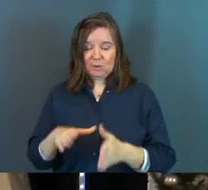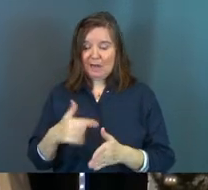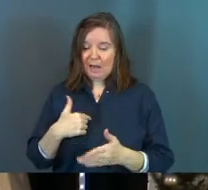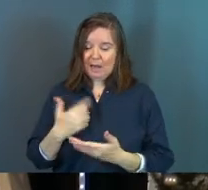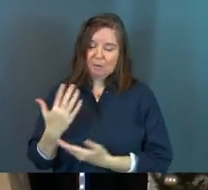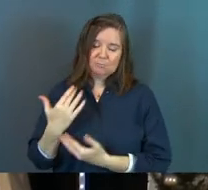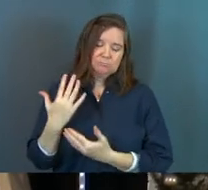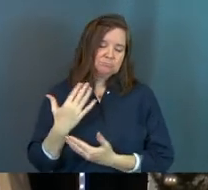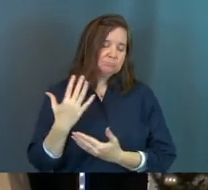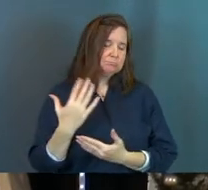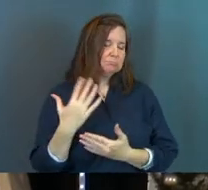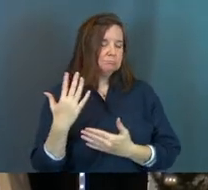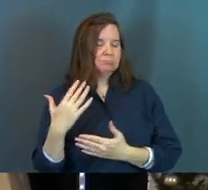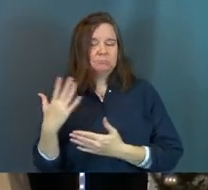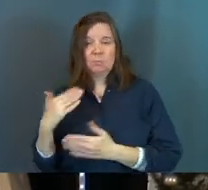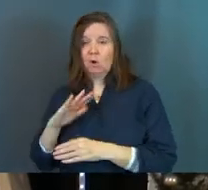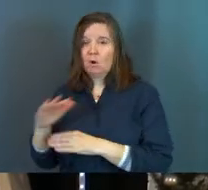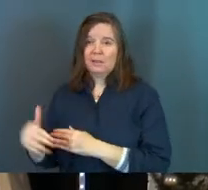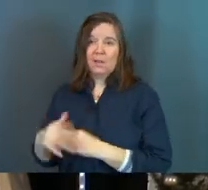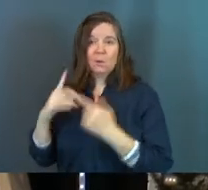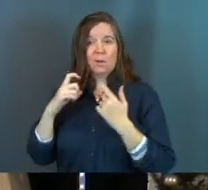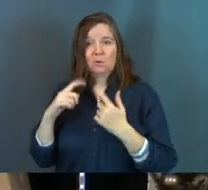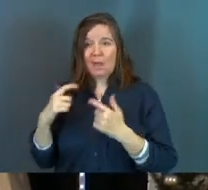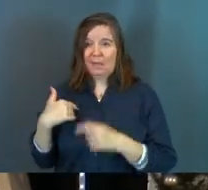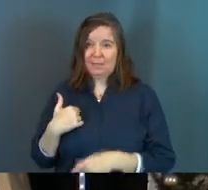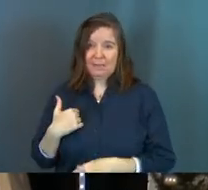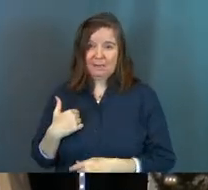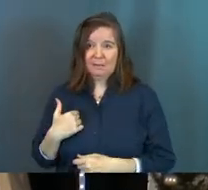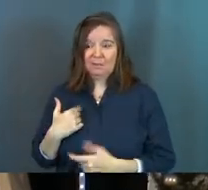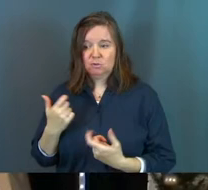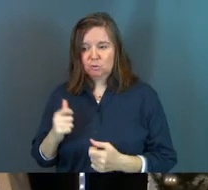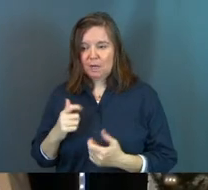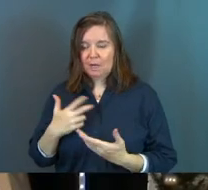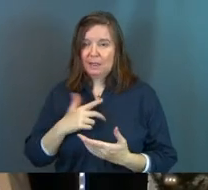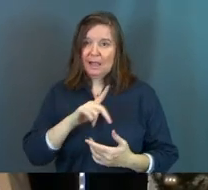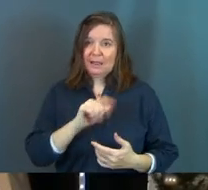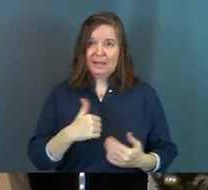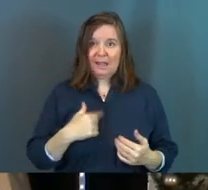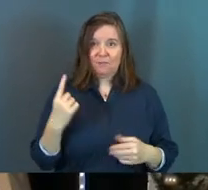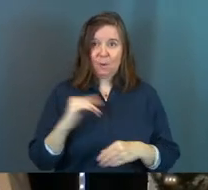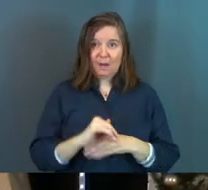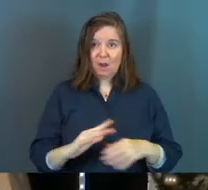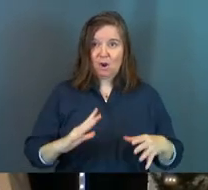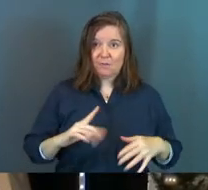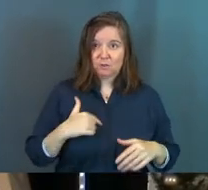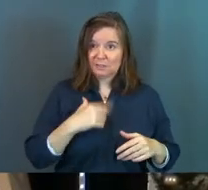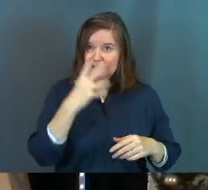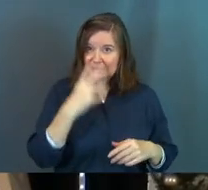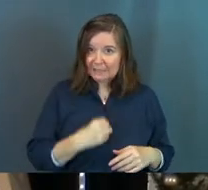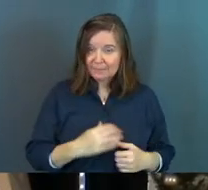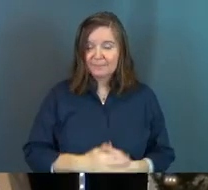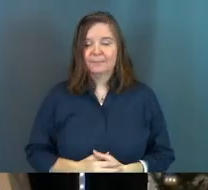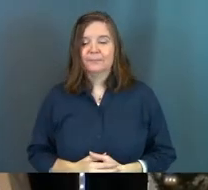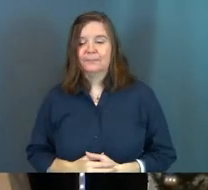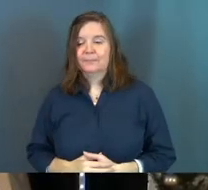and I just hold him all night long while he cried at me, trying to let Linda have one night off so that she could sleep.